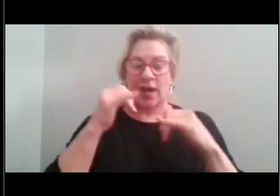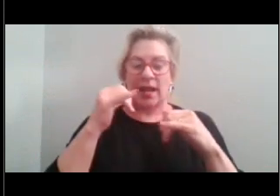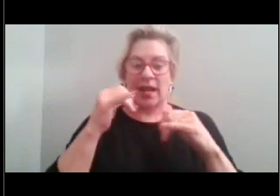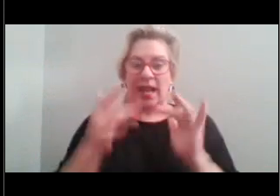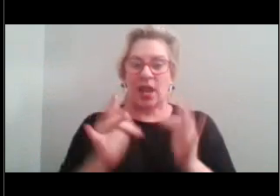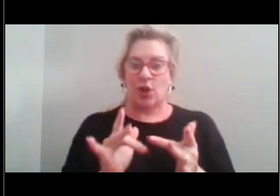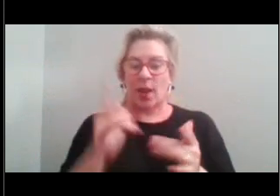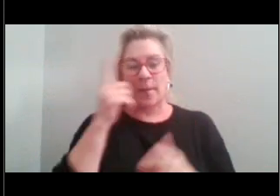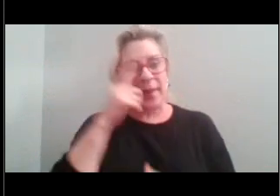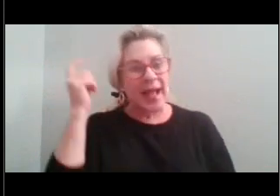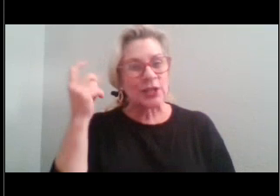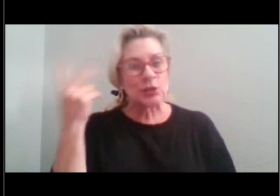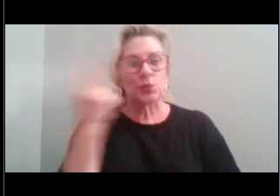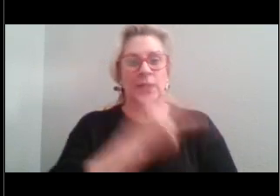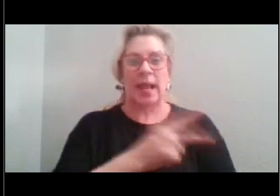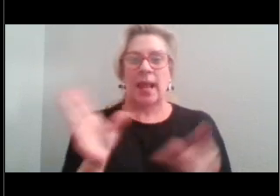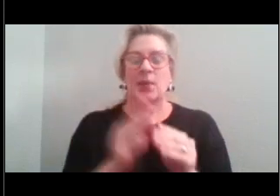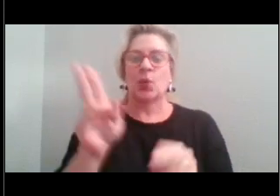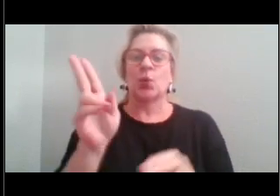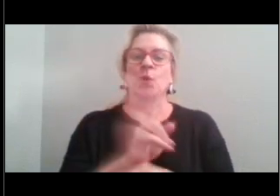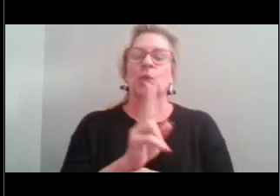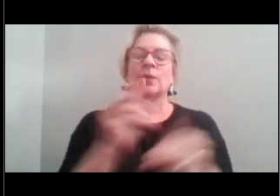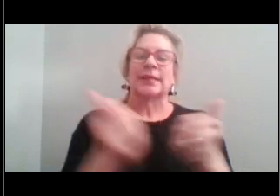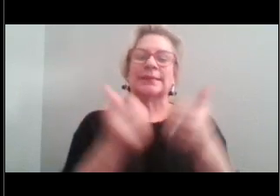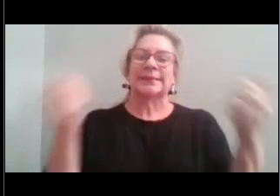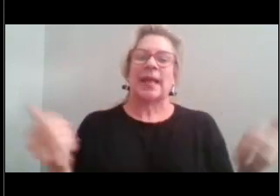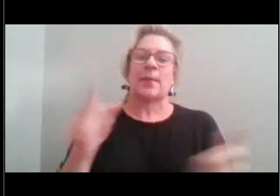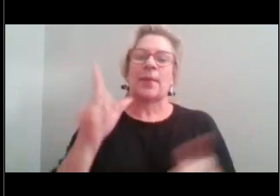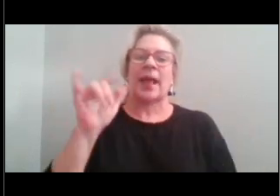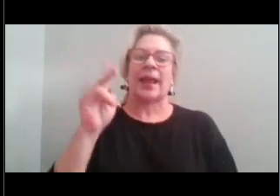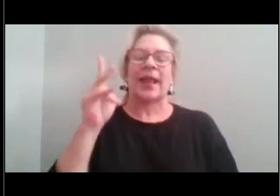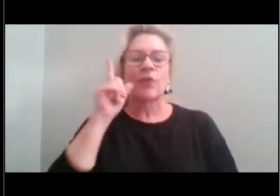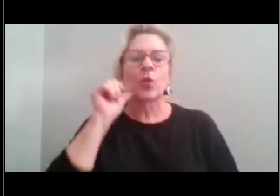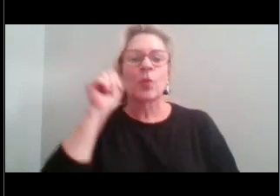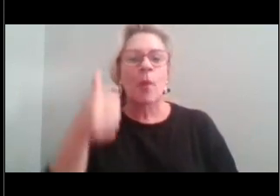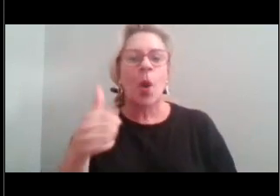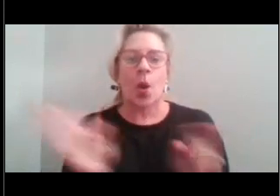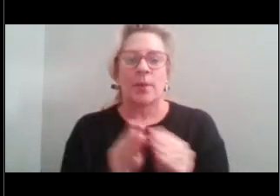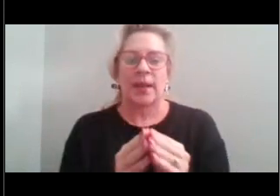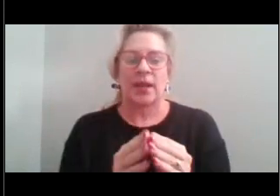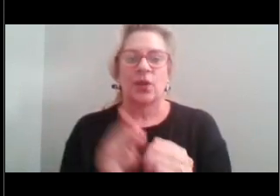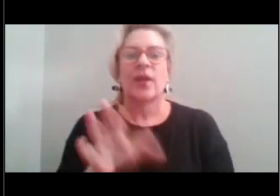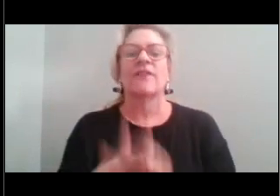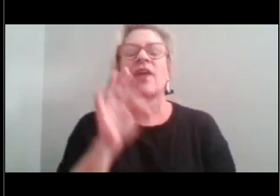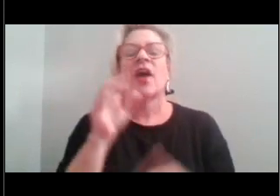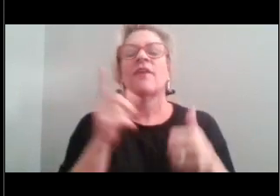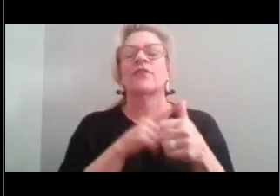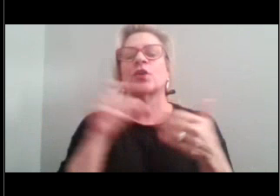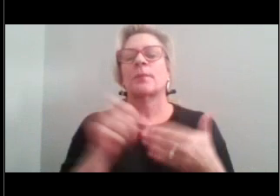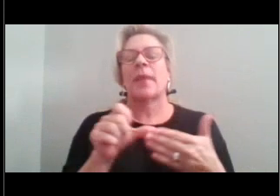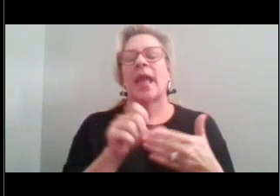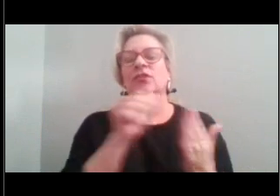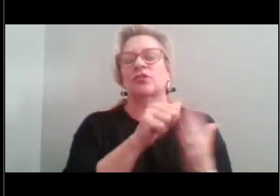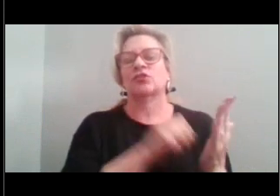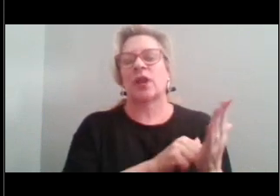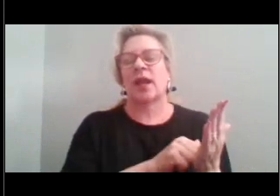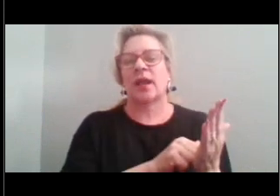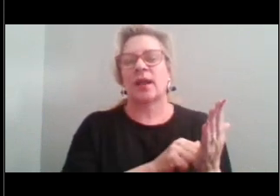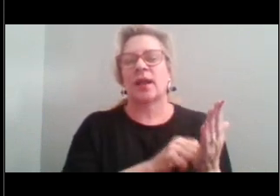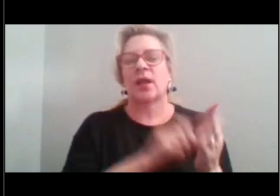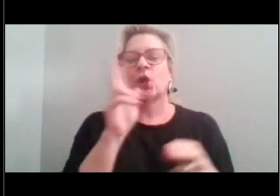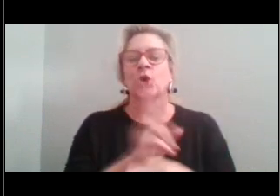two-day meeting, you will need to use a separate link to attend the meeting tomorrow. The links can be found on the first page of the meeting agenda. Please use